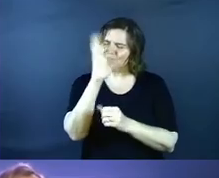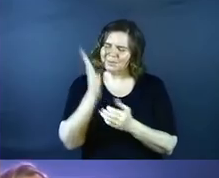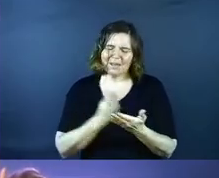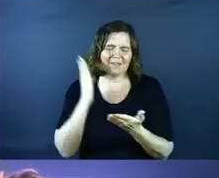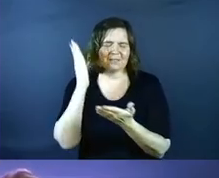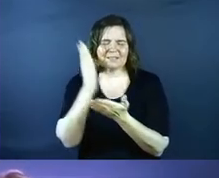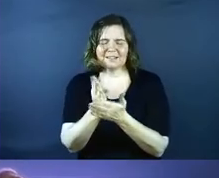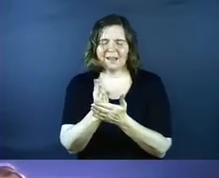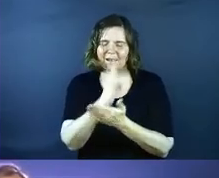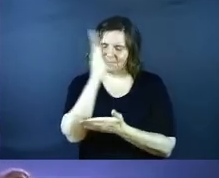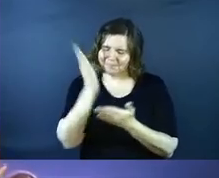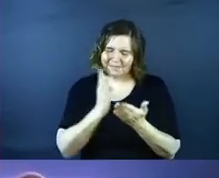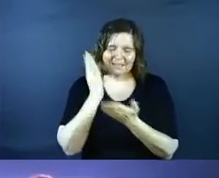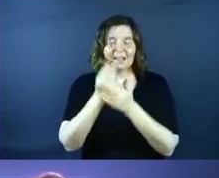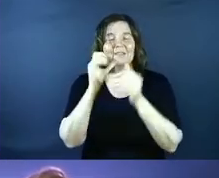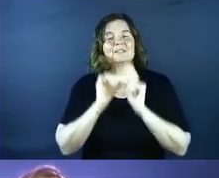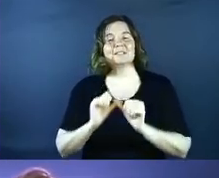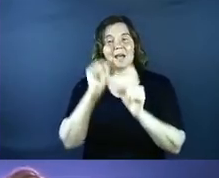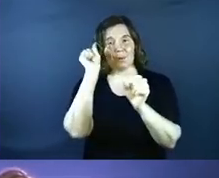You never stop working.